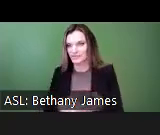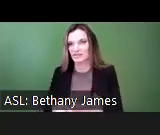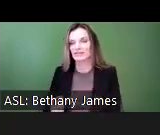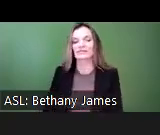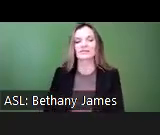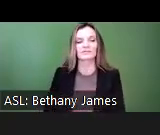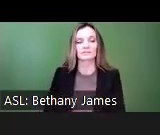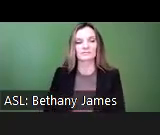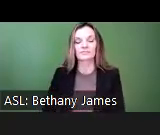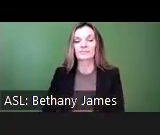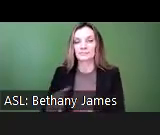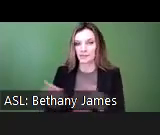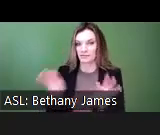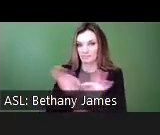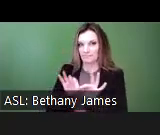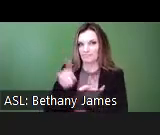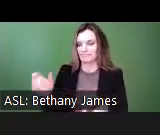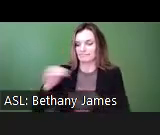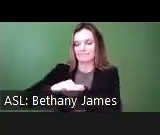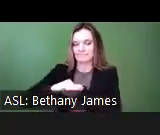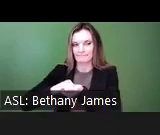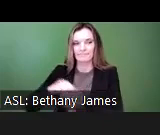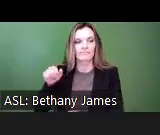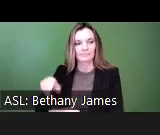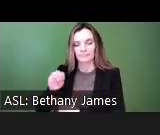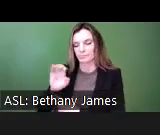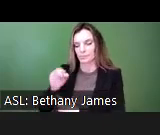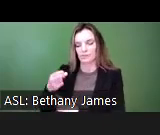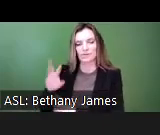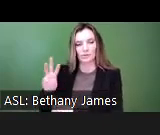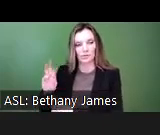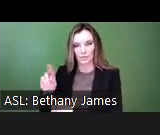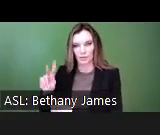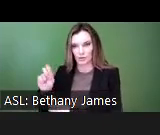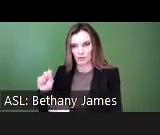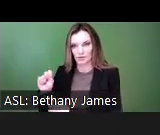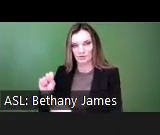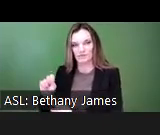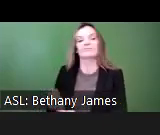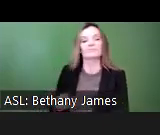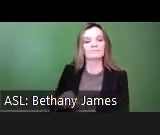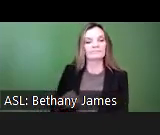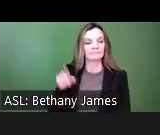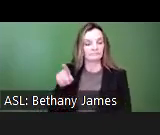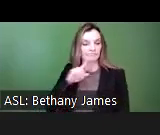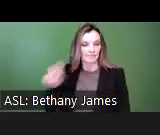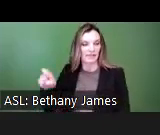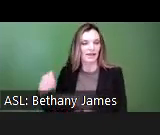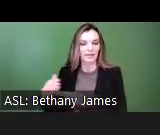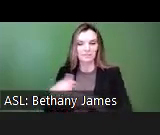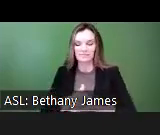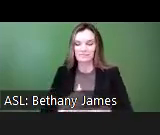Michigan Works to be eligible for those, but that can be a benefit to you.